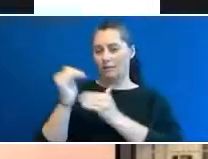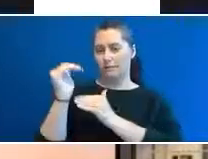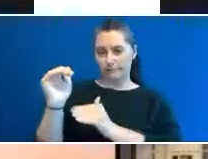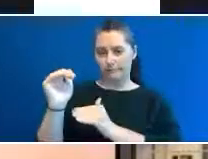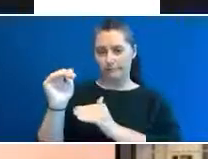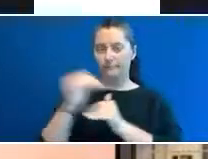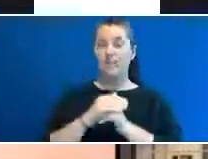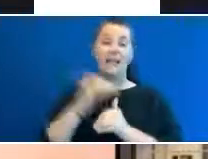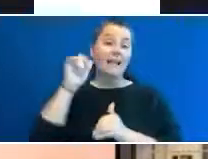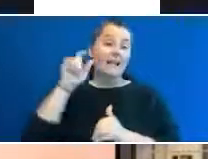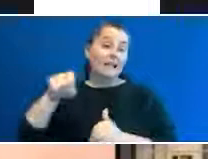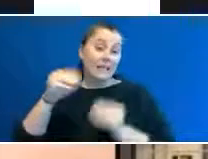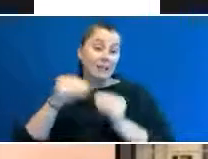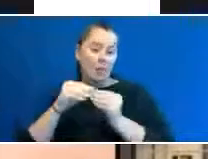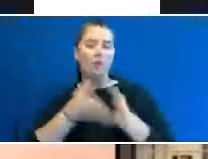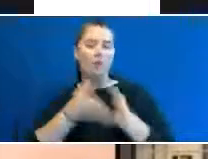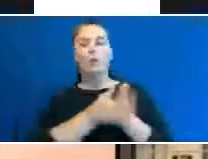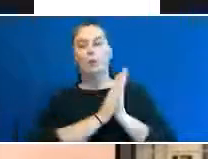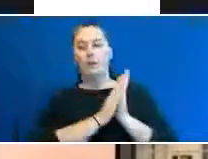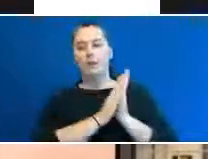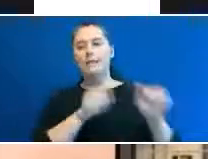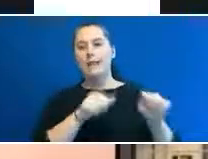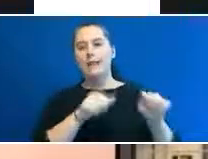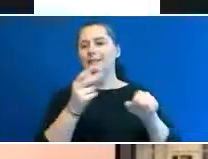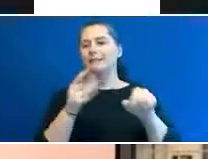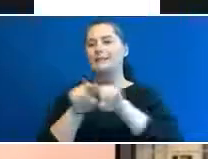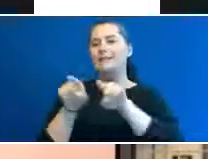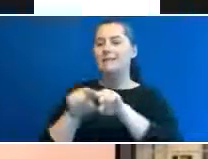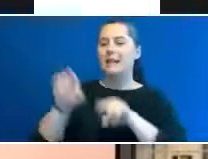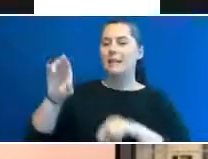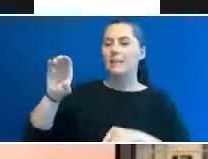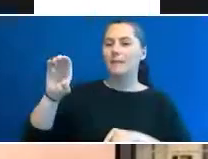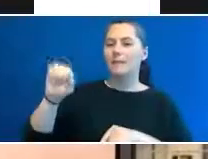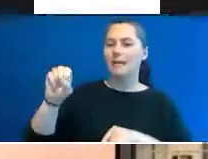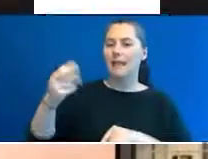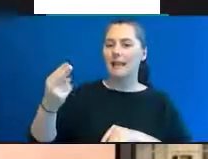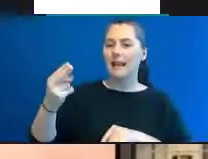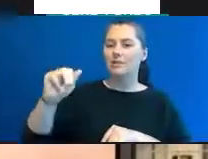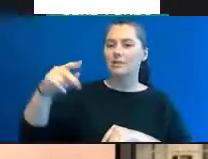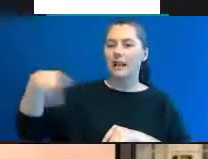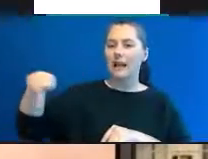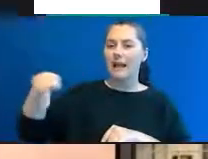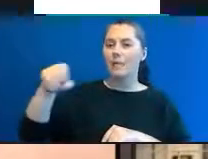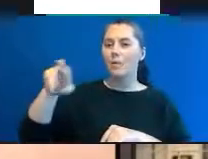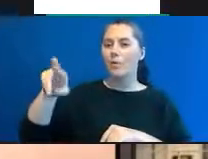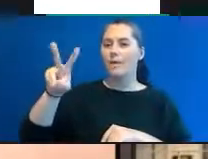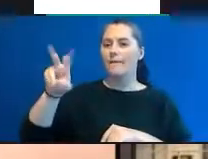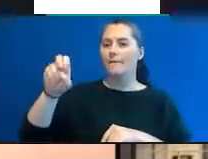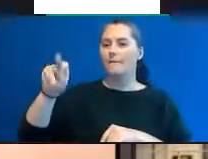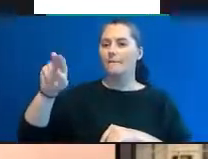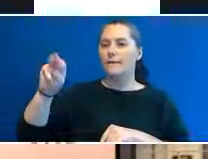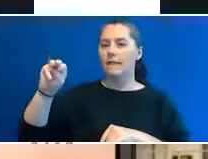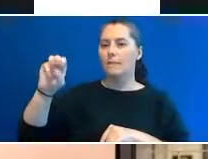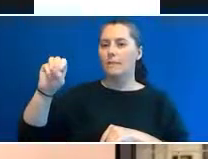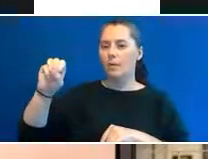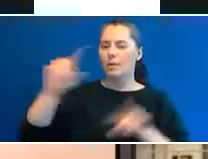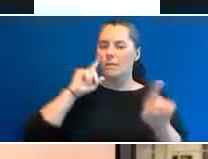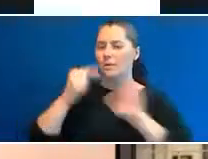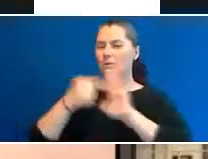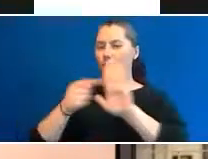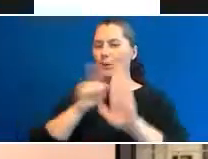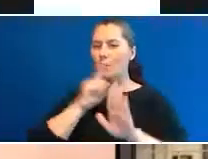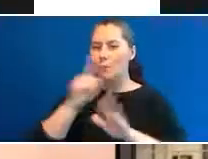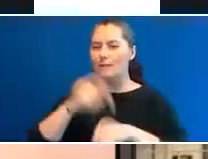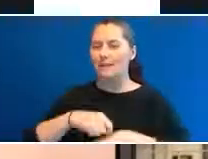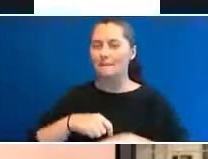they can request those funds, much like you'd use on Cash App or Venmo. I'm going to show you that in real time here. So coming back